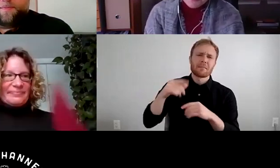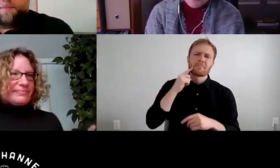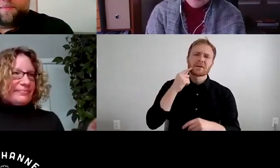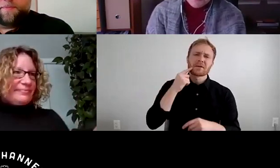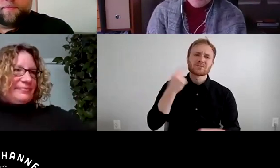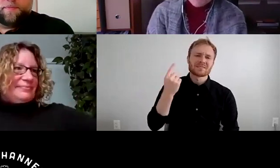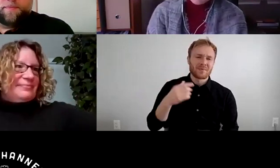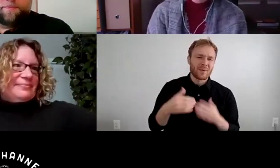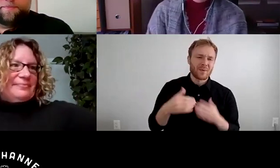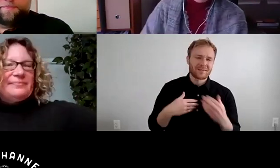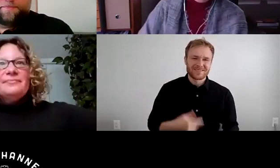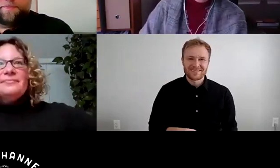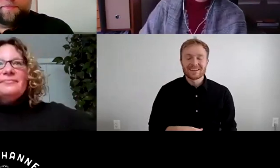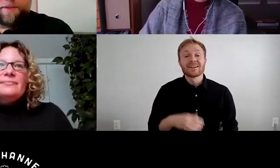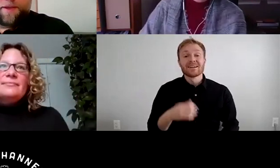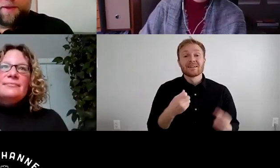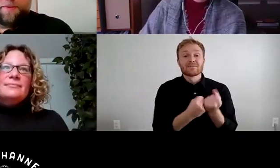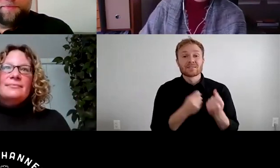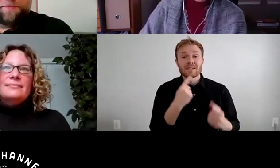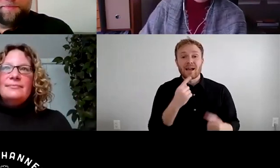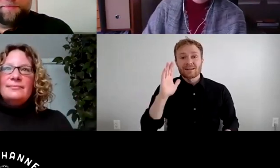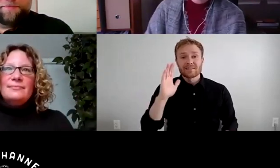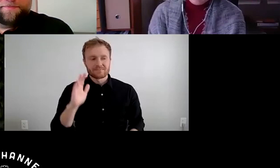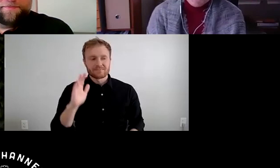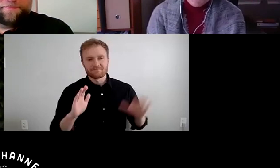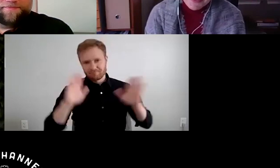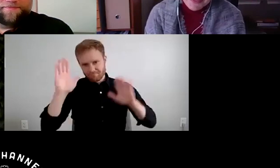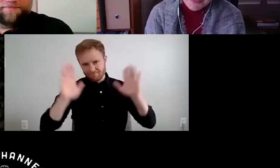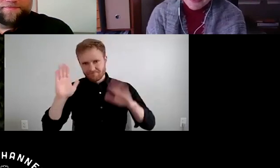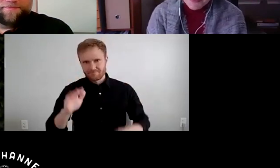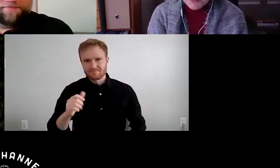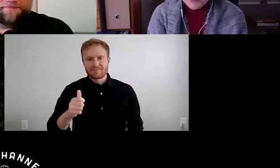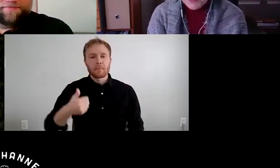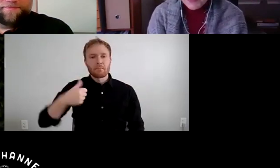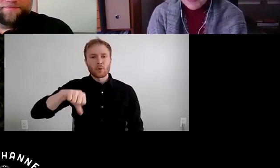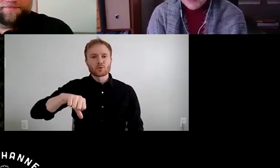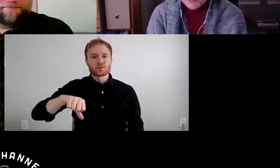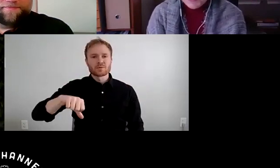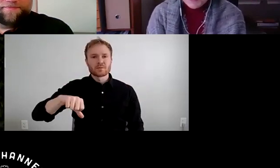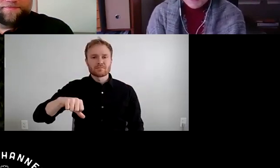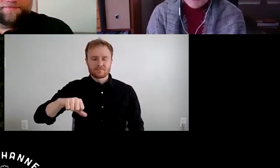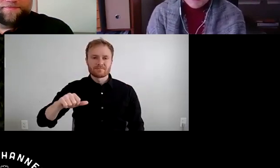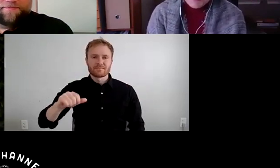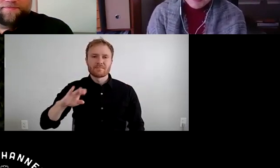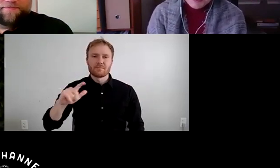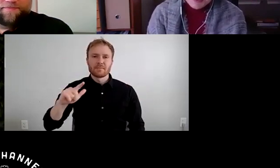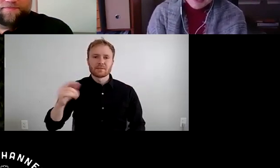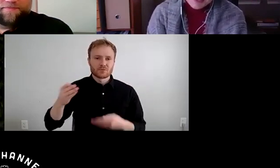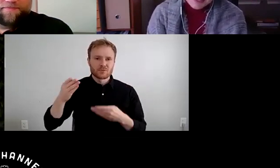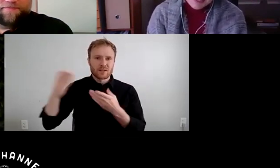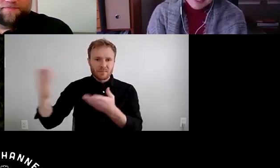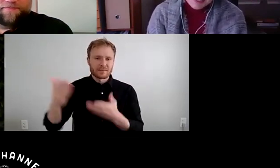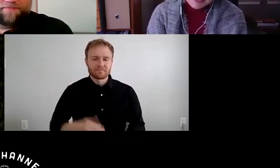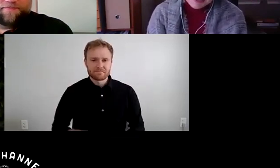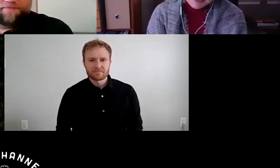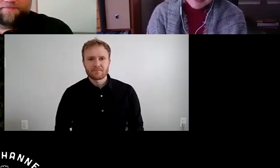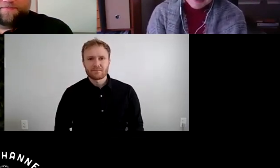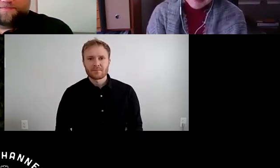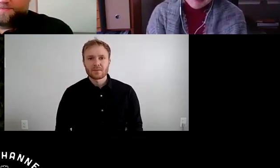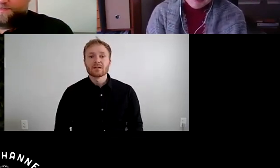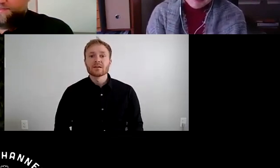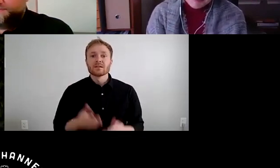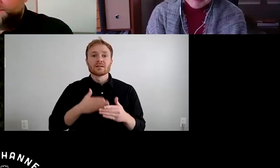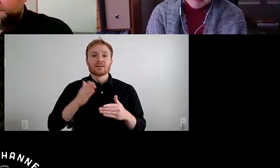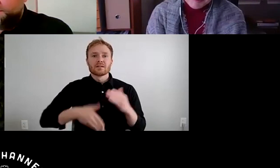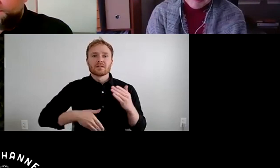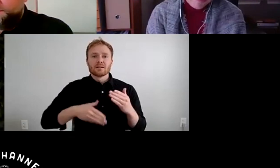All those in favor say aye. Aye. Any opposed? Bill is recommended. And that does exhaust our